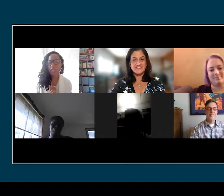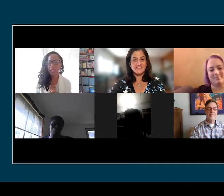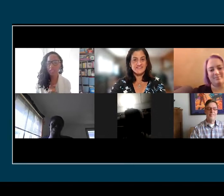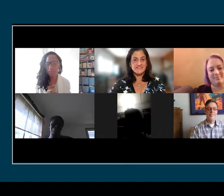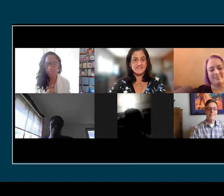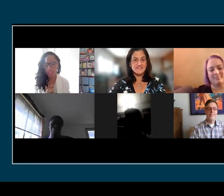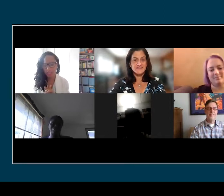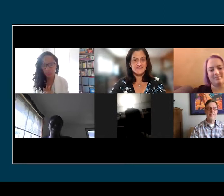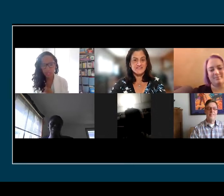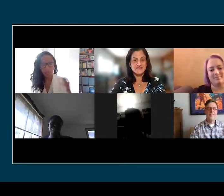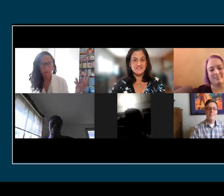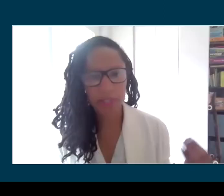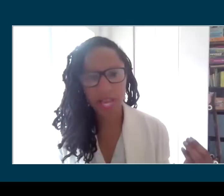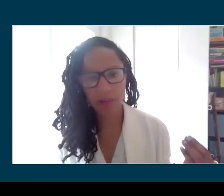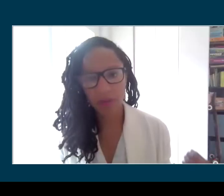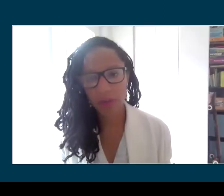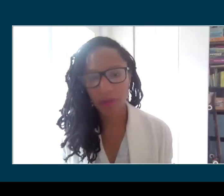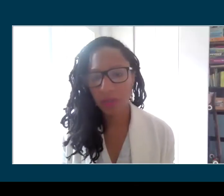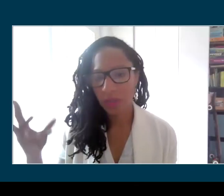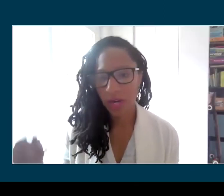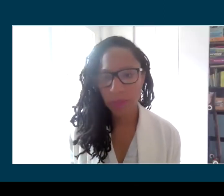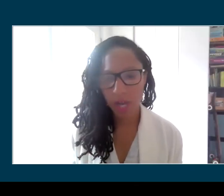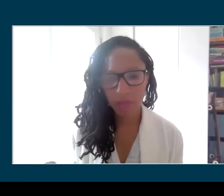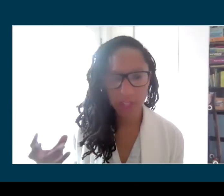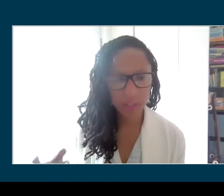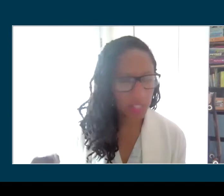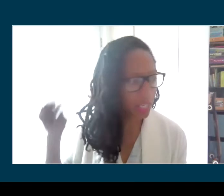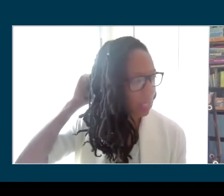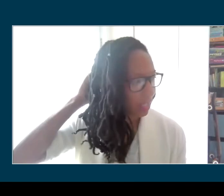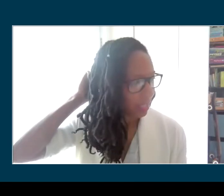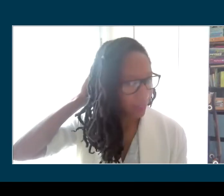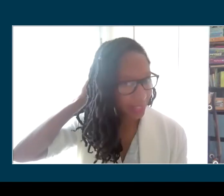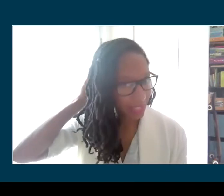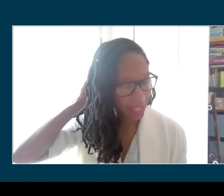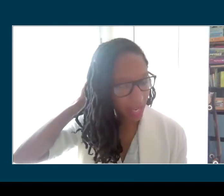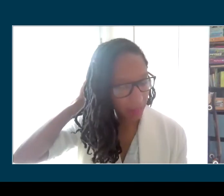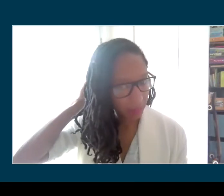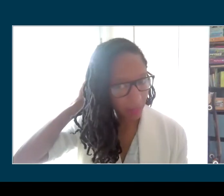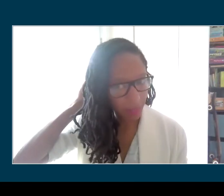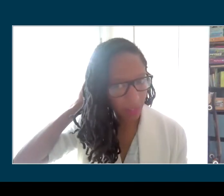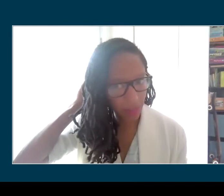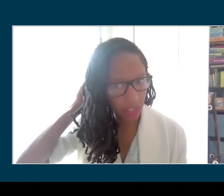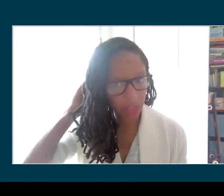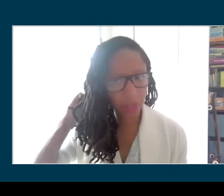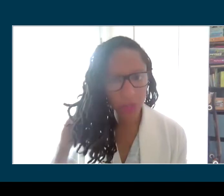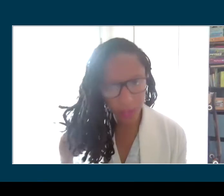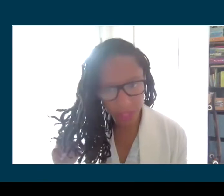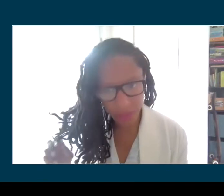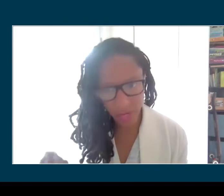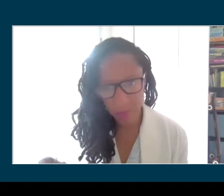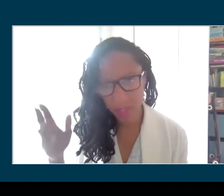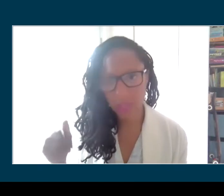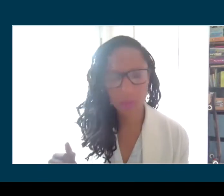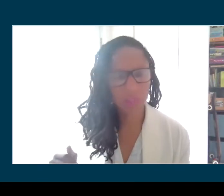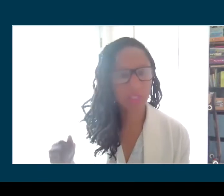So get here, get situated, grab your snack food, grab your coffee and your tea. If it's that time on the coast that you're joining